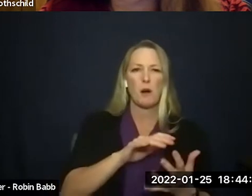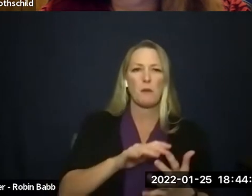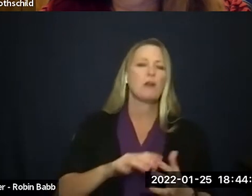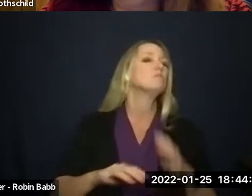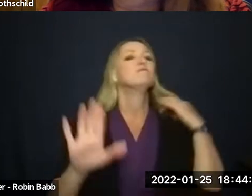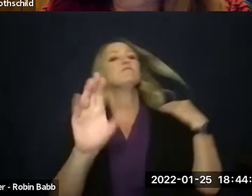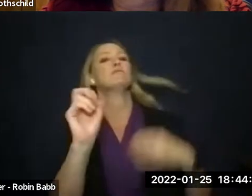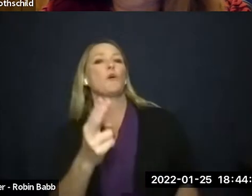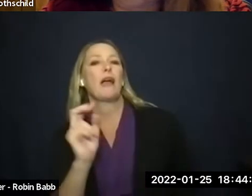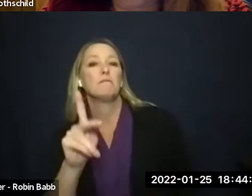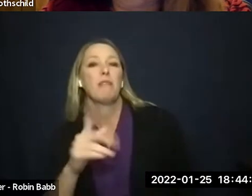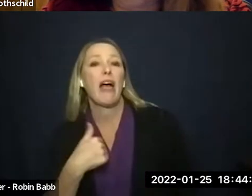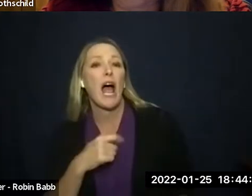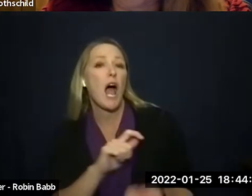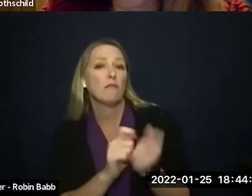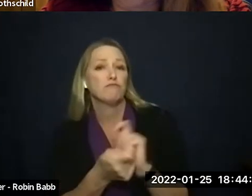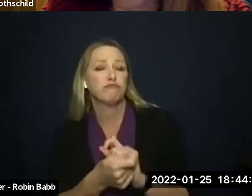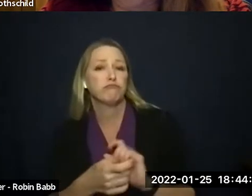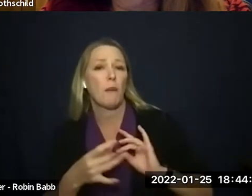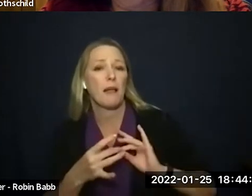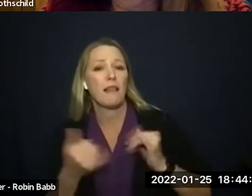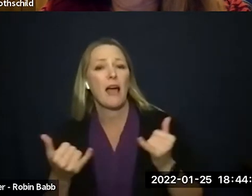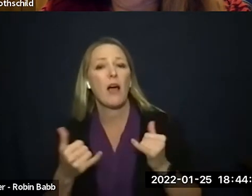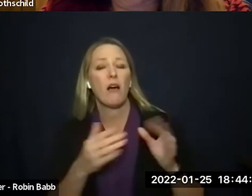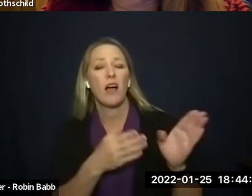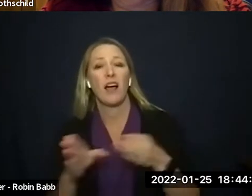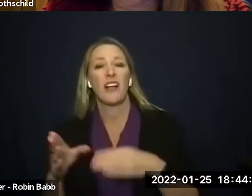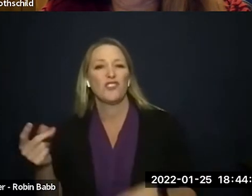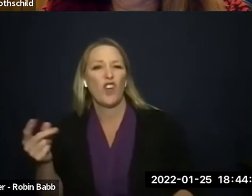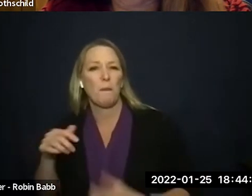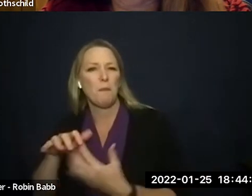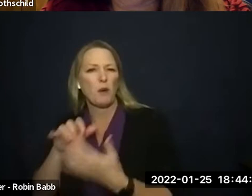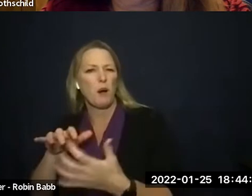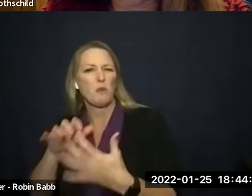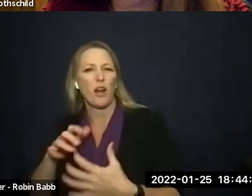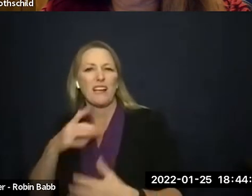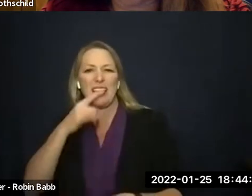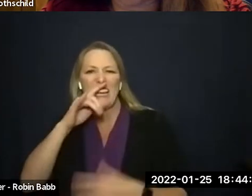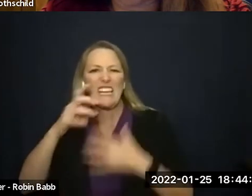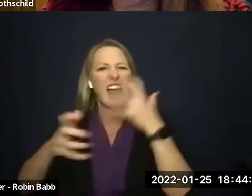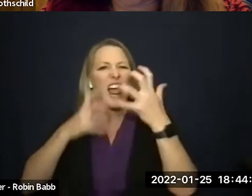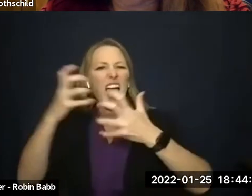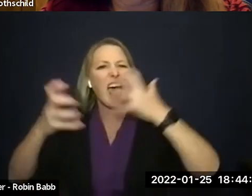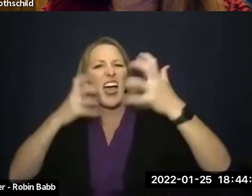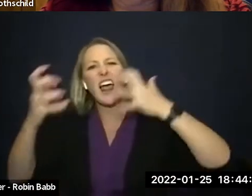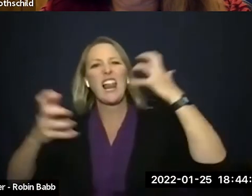then i'm going to change my topic now and i'm going to ask you that